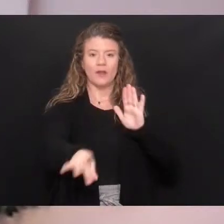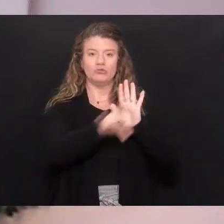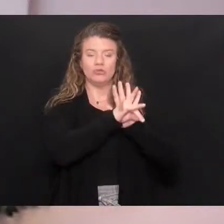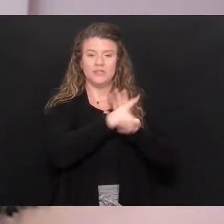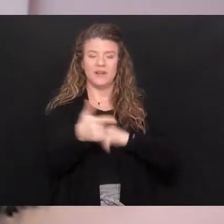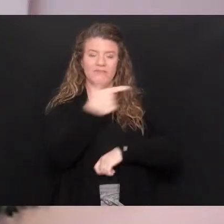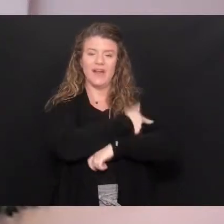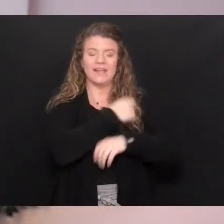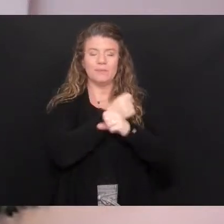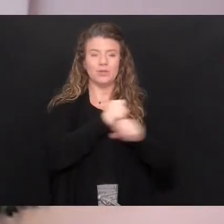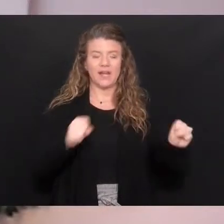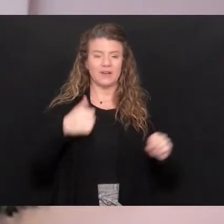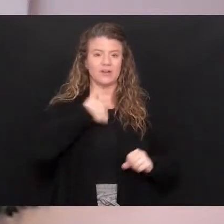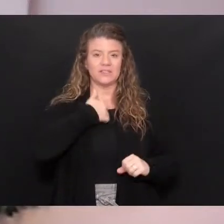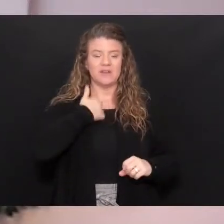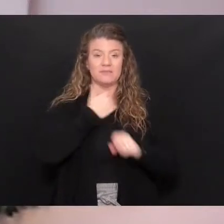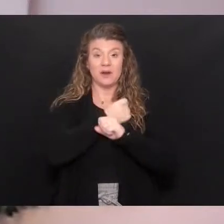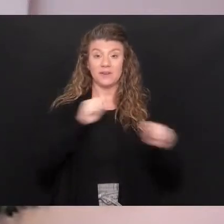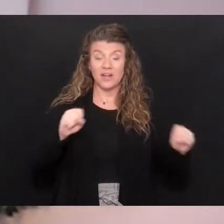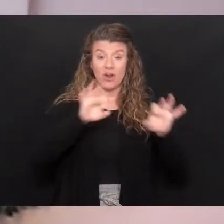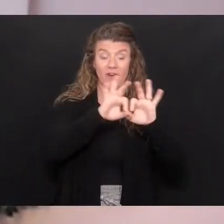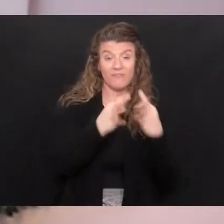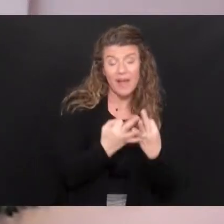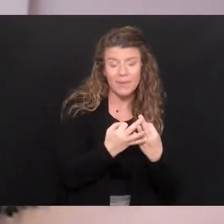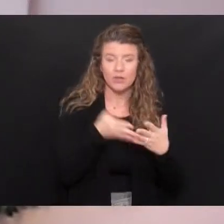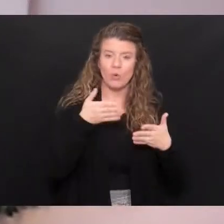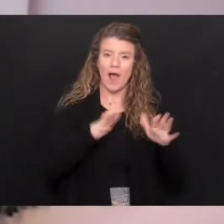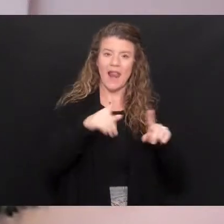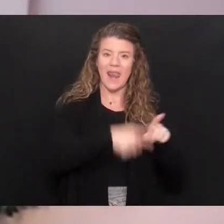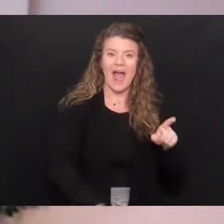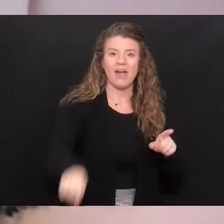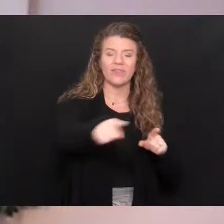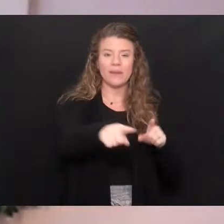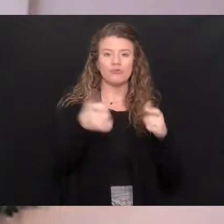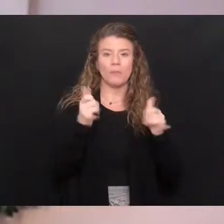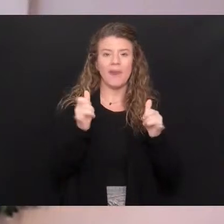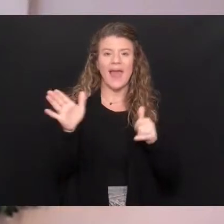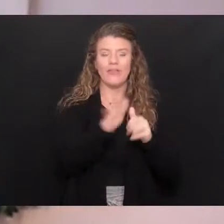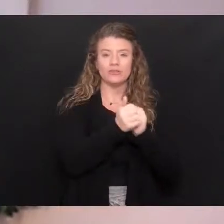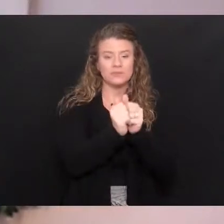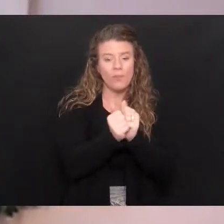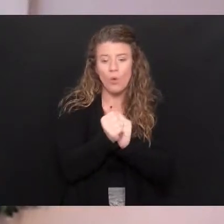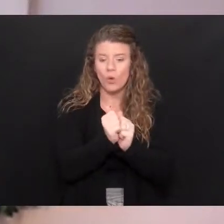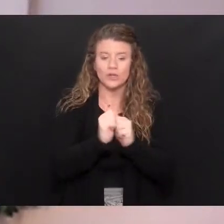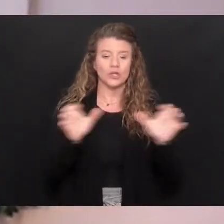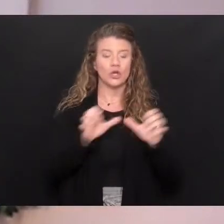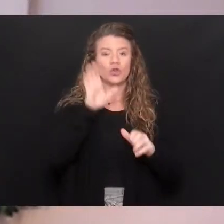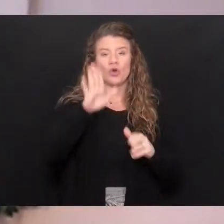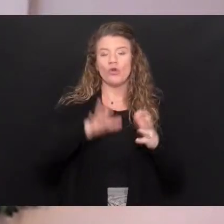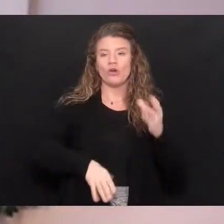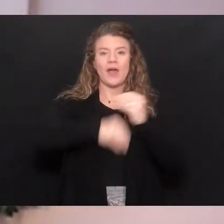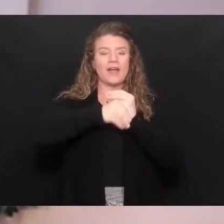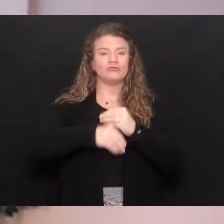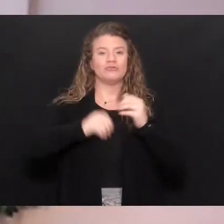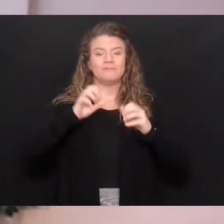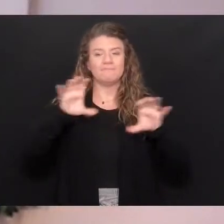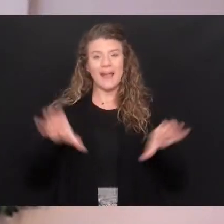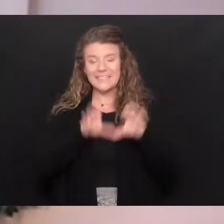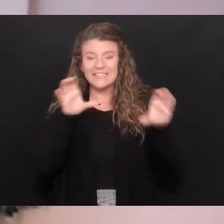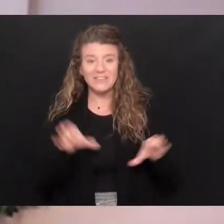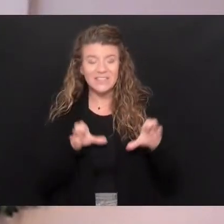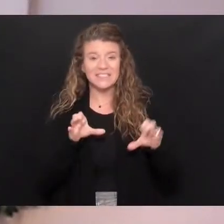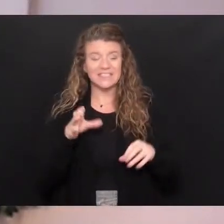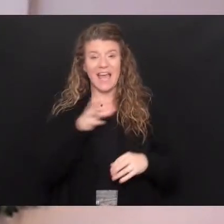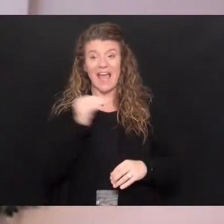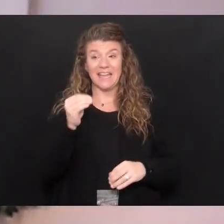themselves, protect their family, allow them to play their sports or do their extracurricular activities. And even